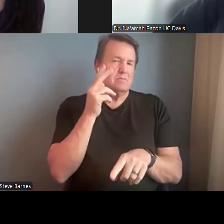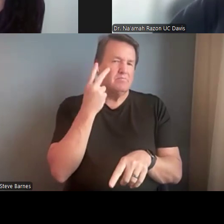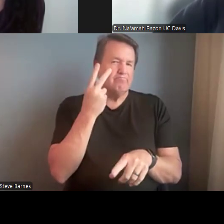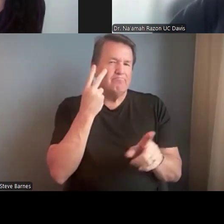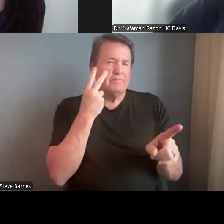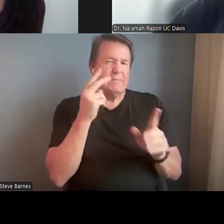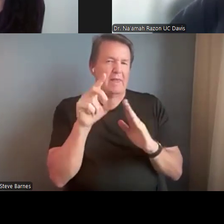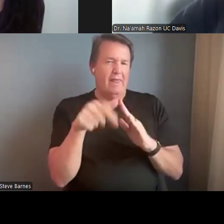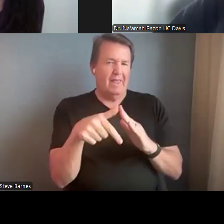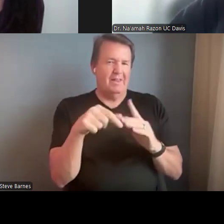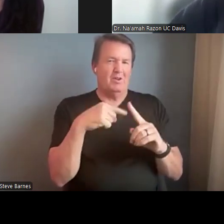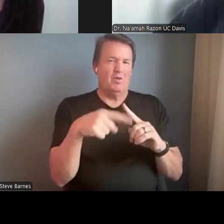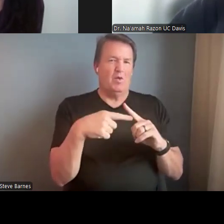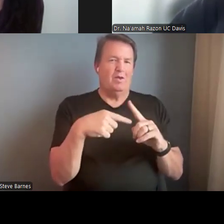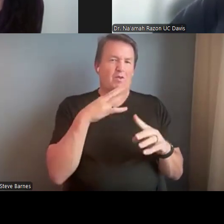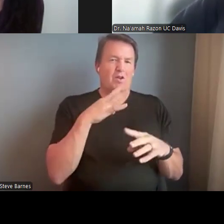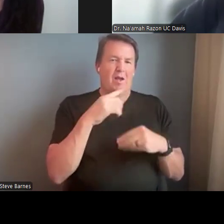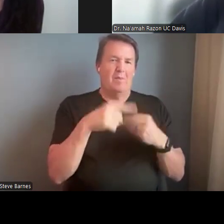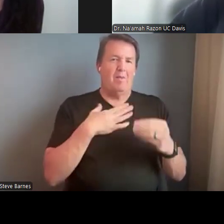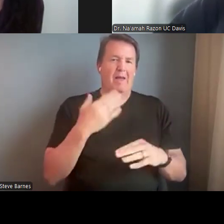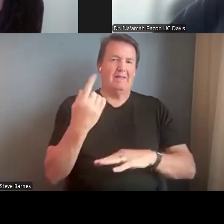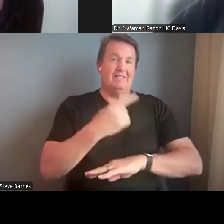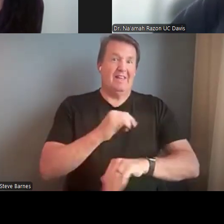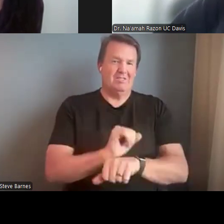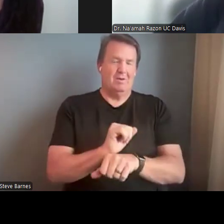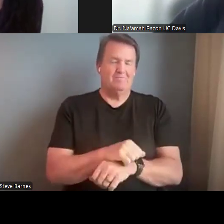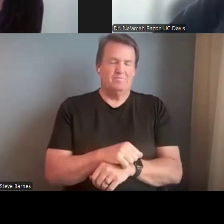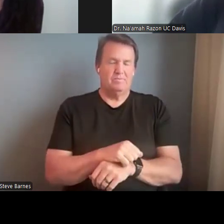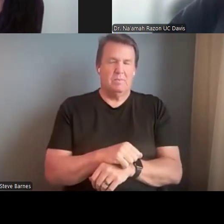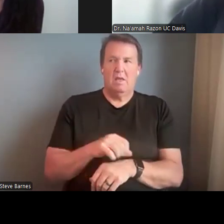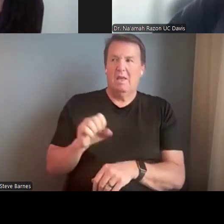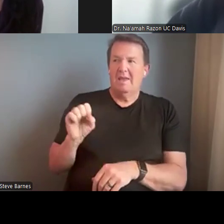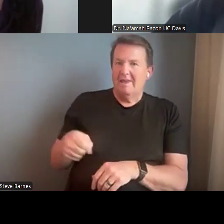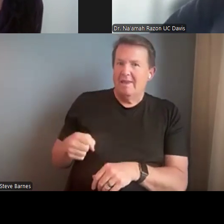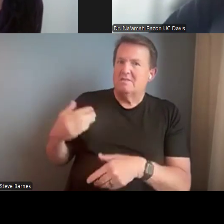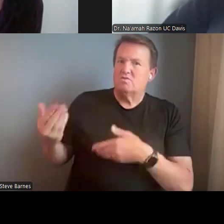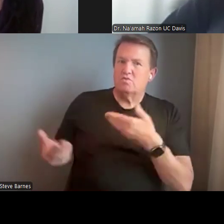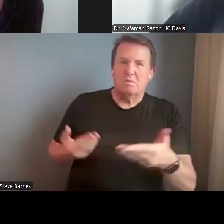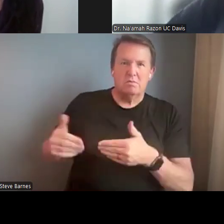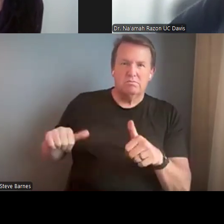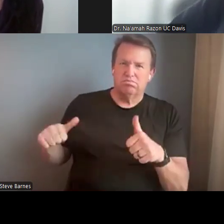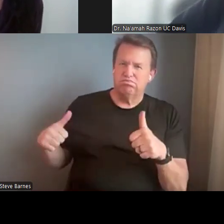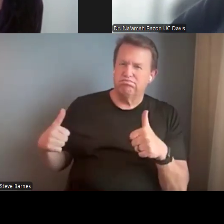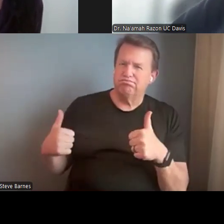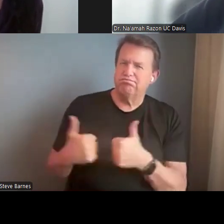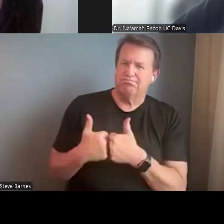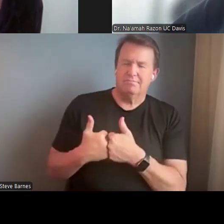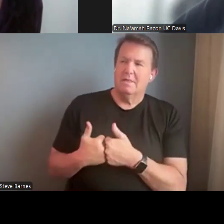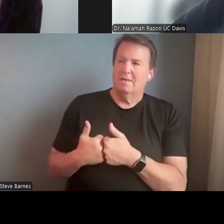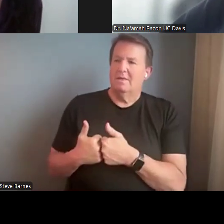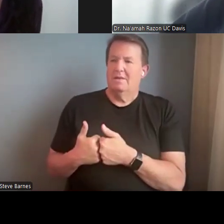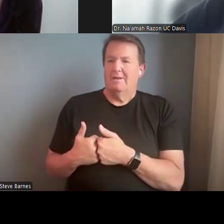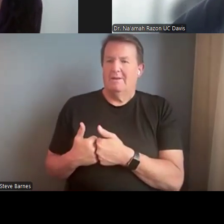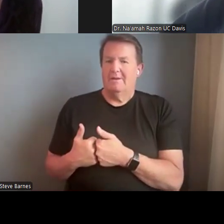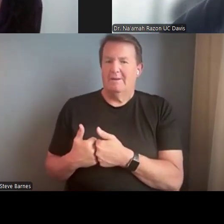job. Amazing. Well, thank you so much. Yeah, recruitment has been a real challenge throughout the study. I mean, we're in